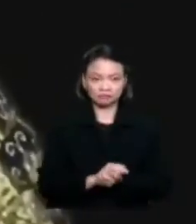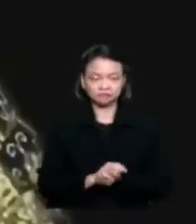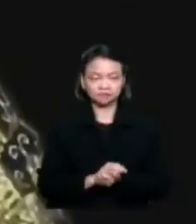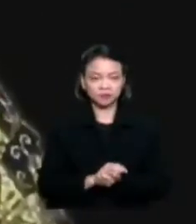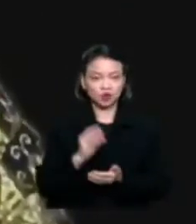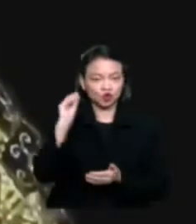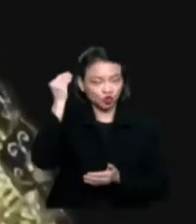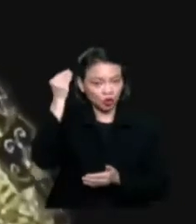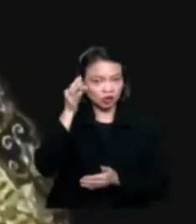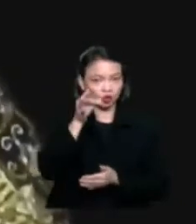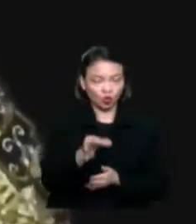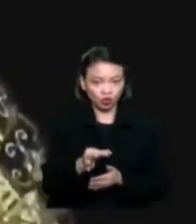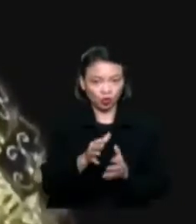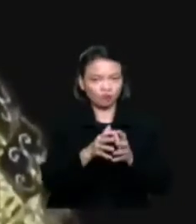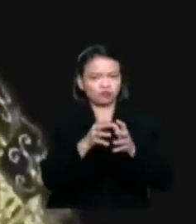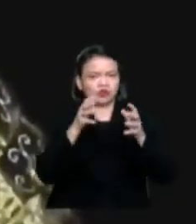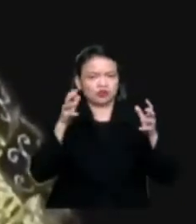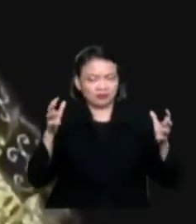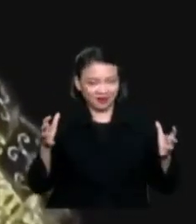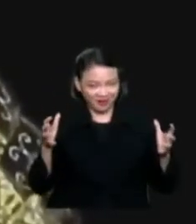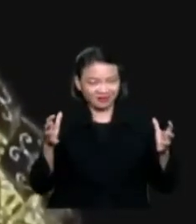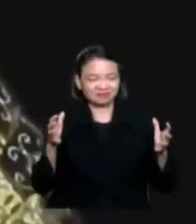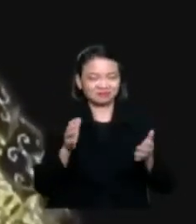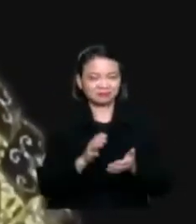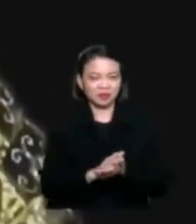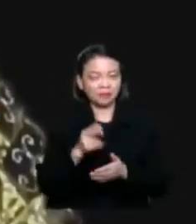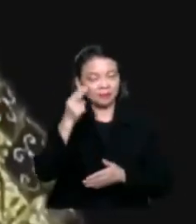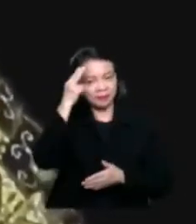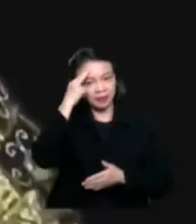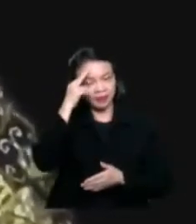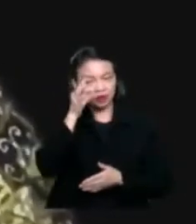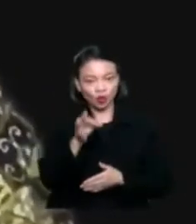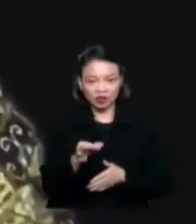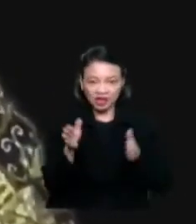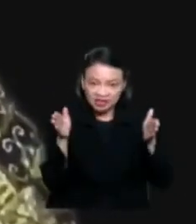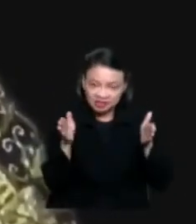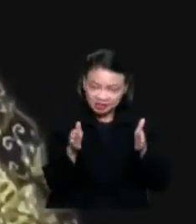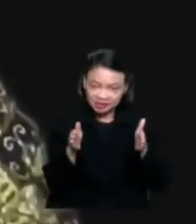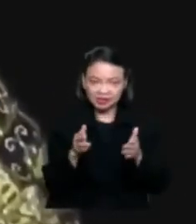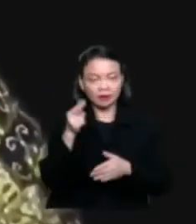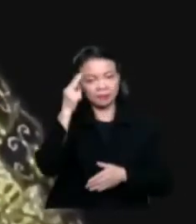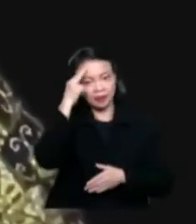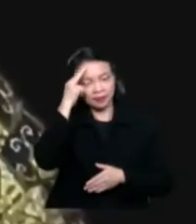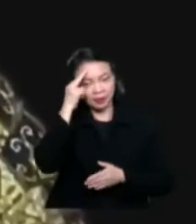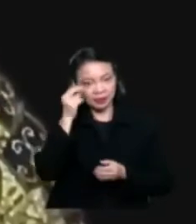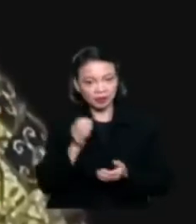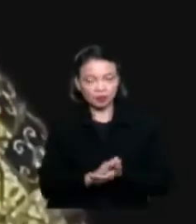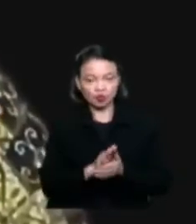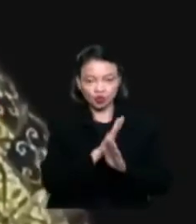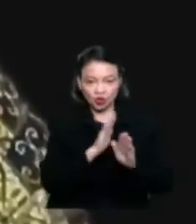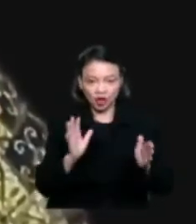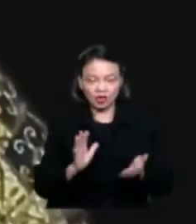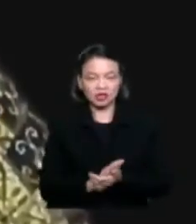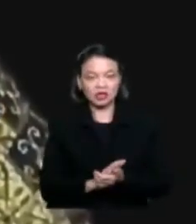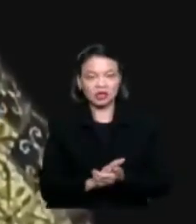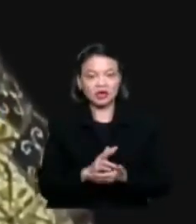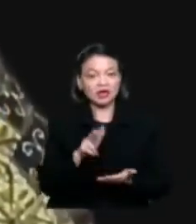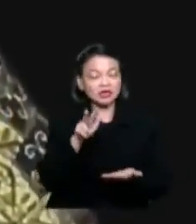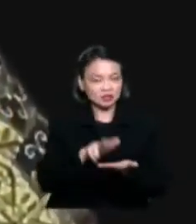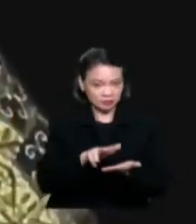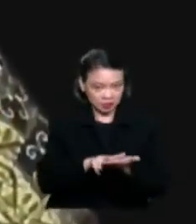small city, and also the leader, the informal leader, they have some political will